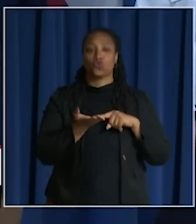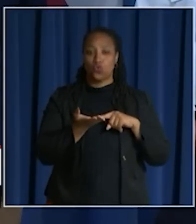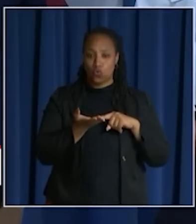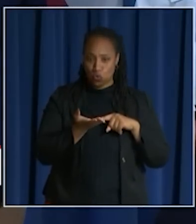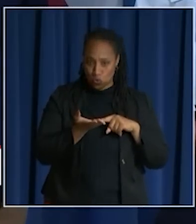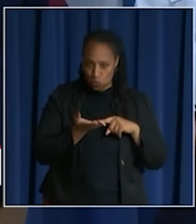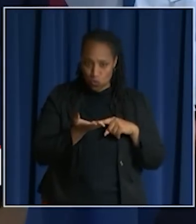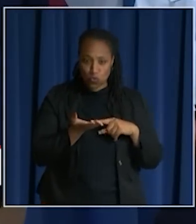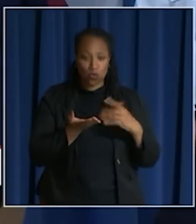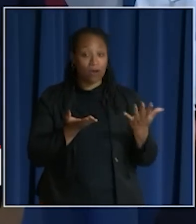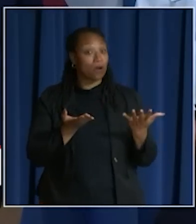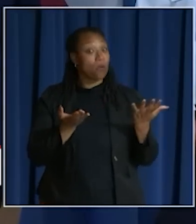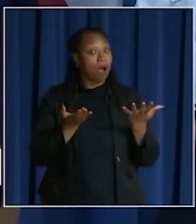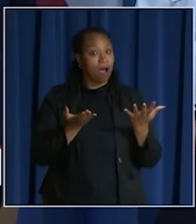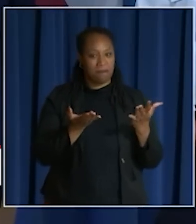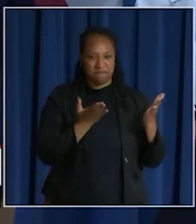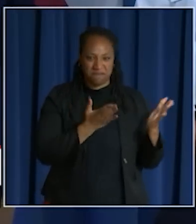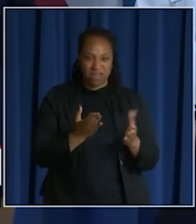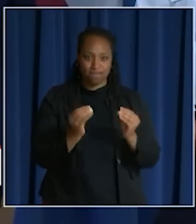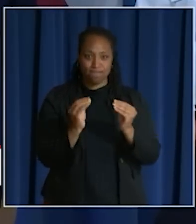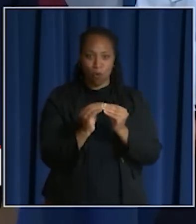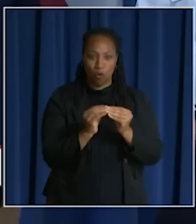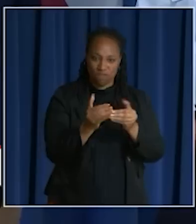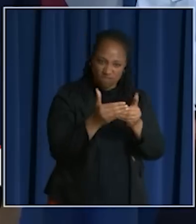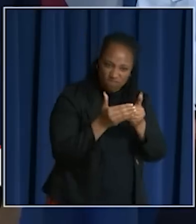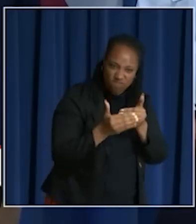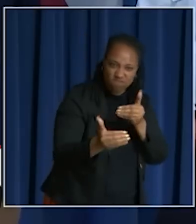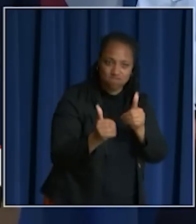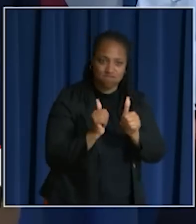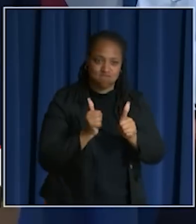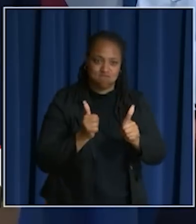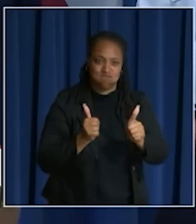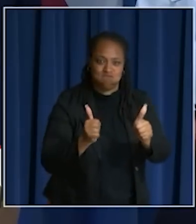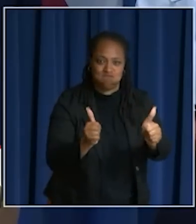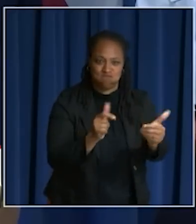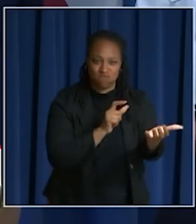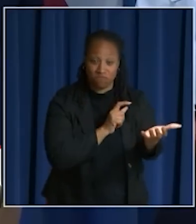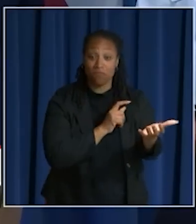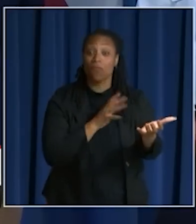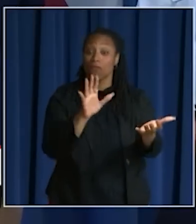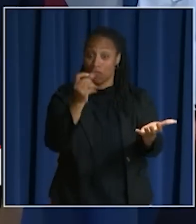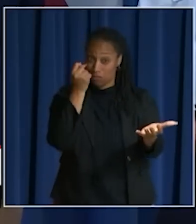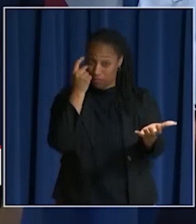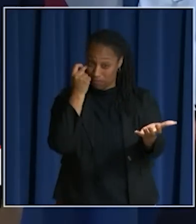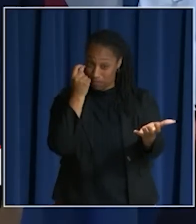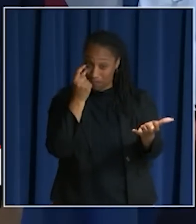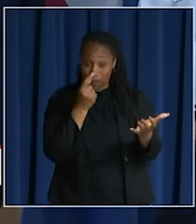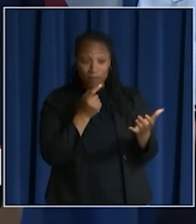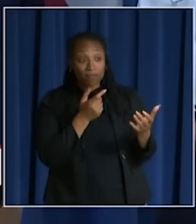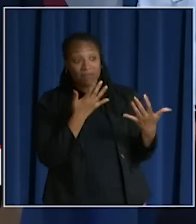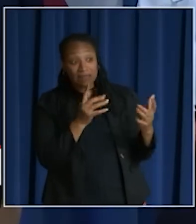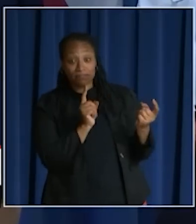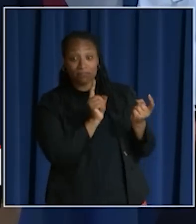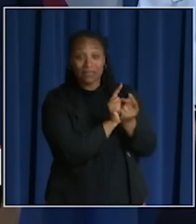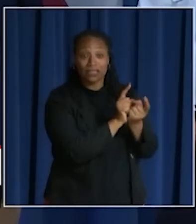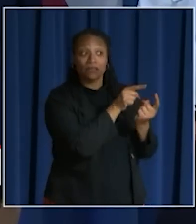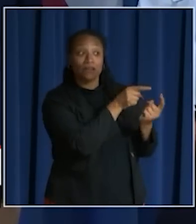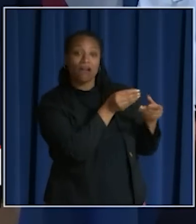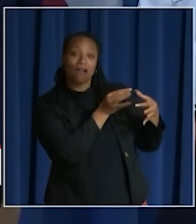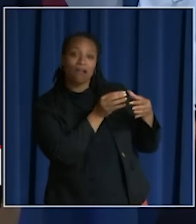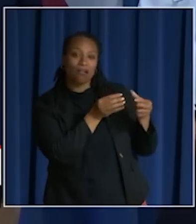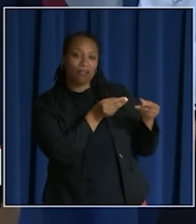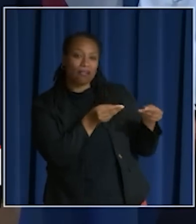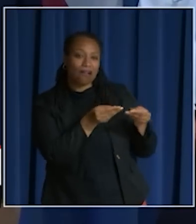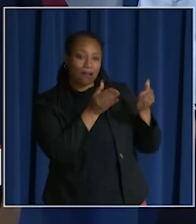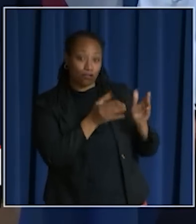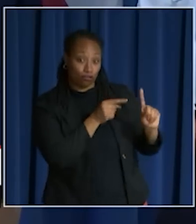also met with one of the other liaisons that have been assigned to work with the U.S.